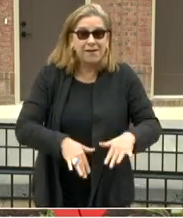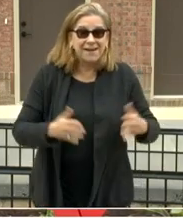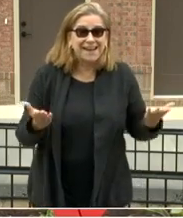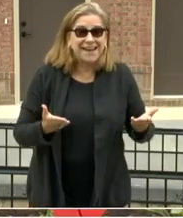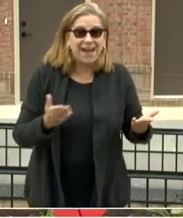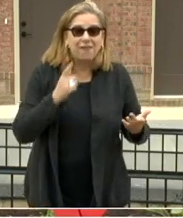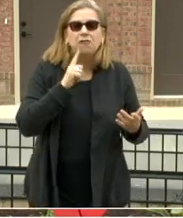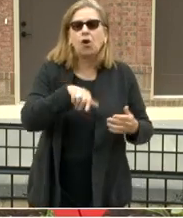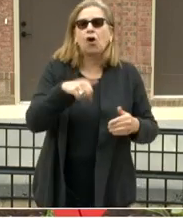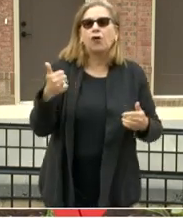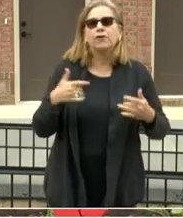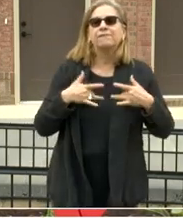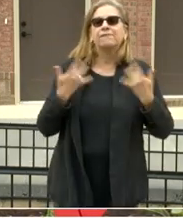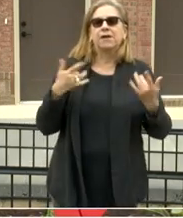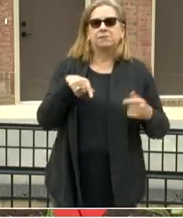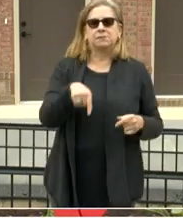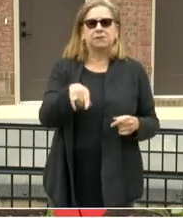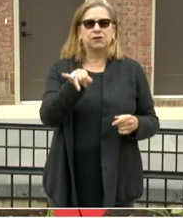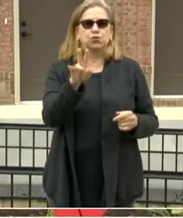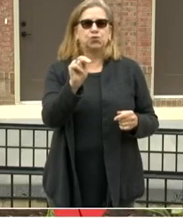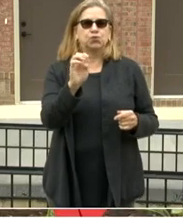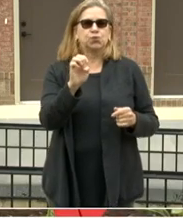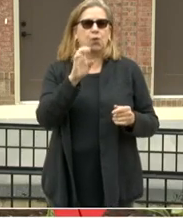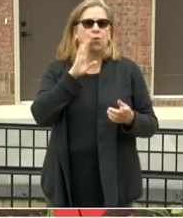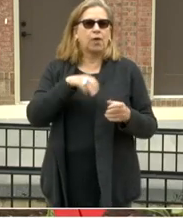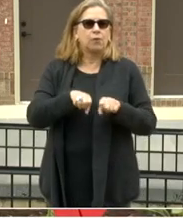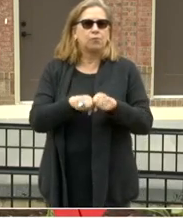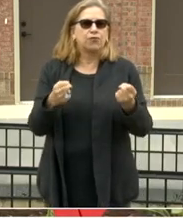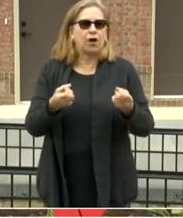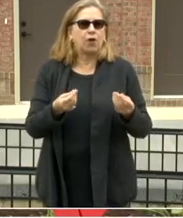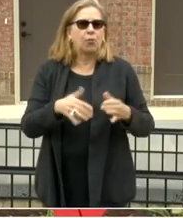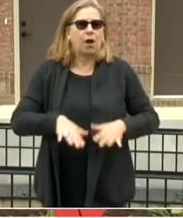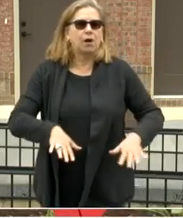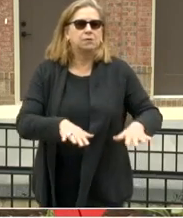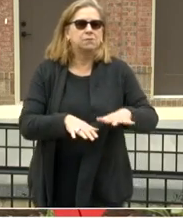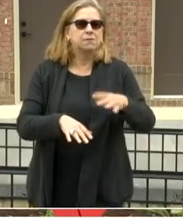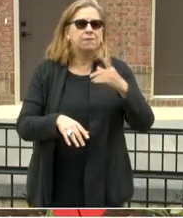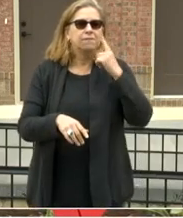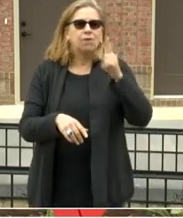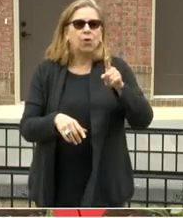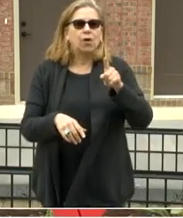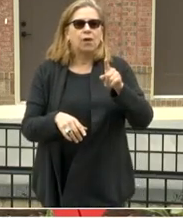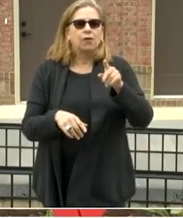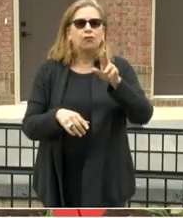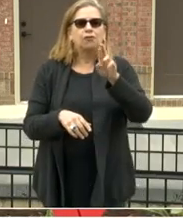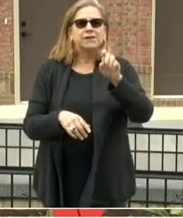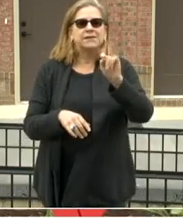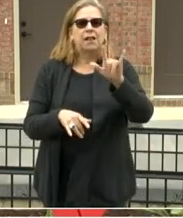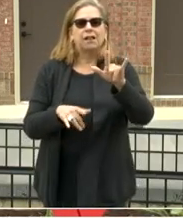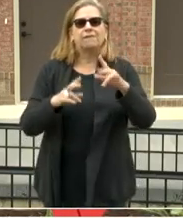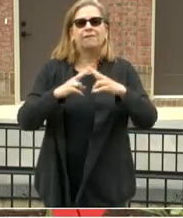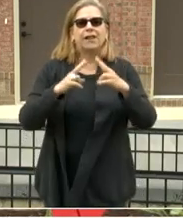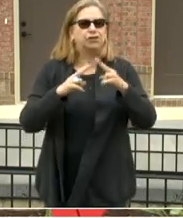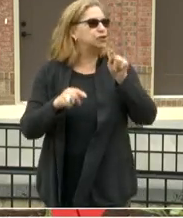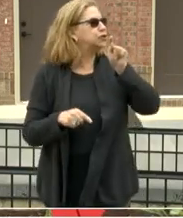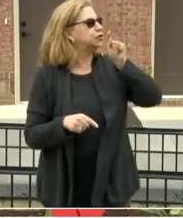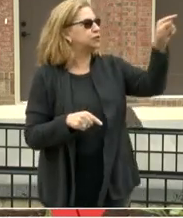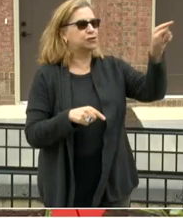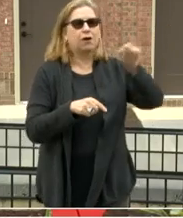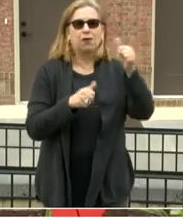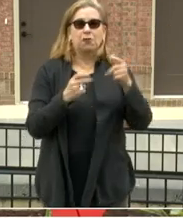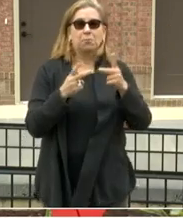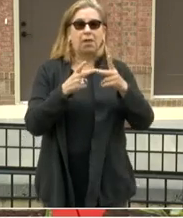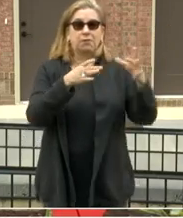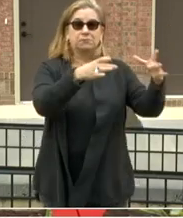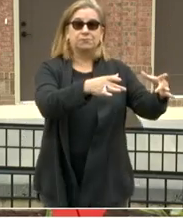we break ground on our Incubate the 8 interim retail village. Now please join me in welcoming